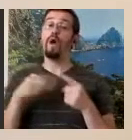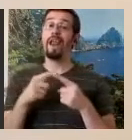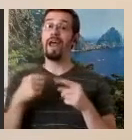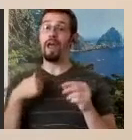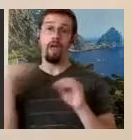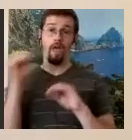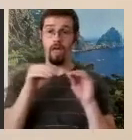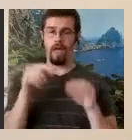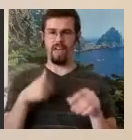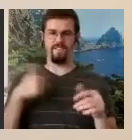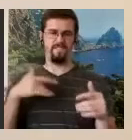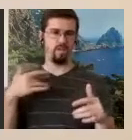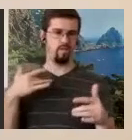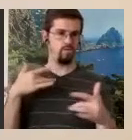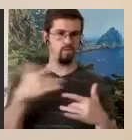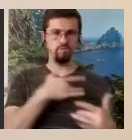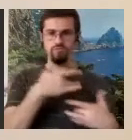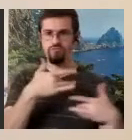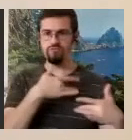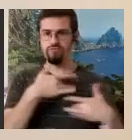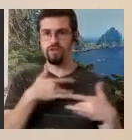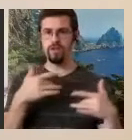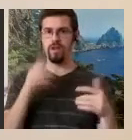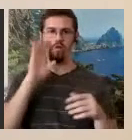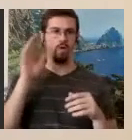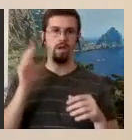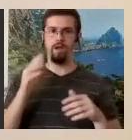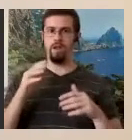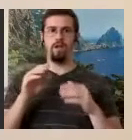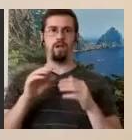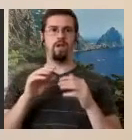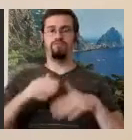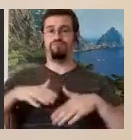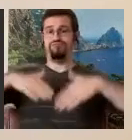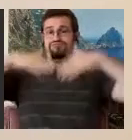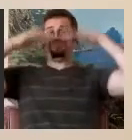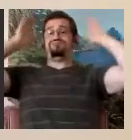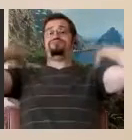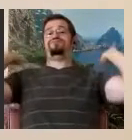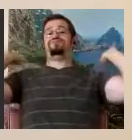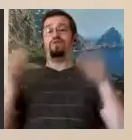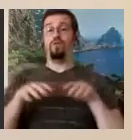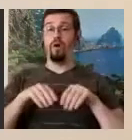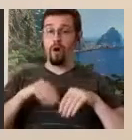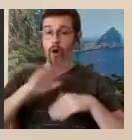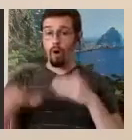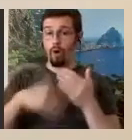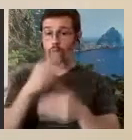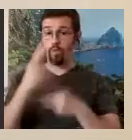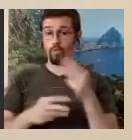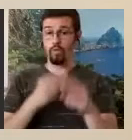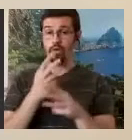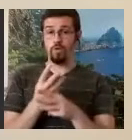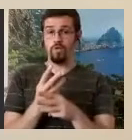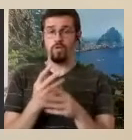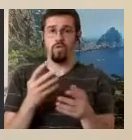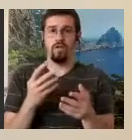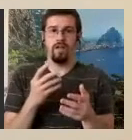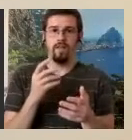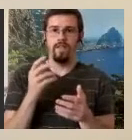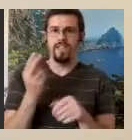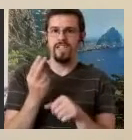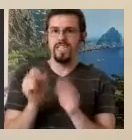about this very fact, that it was almost overloading the rest of the world with these symbols that they probably wouldn't be using every